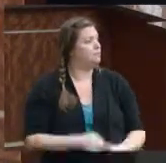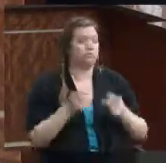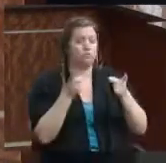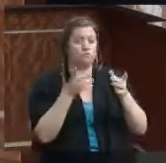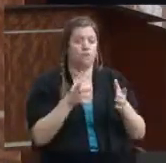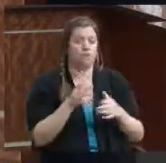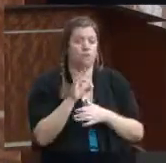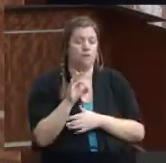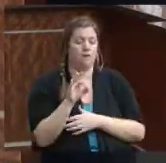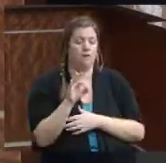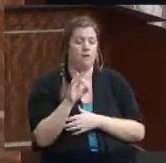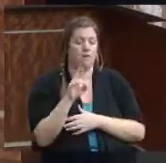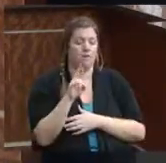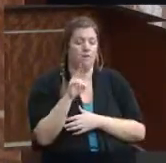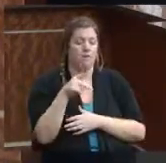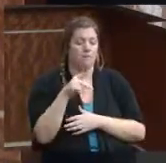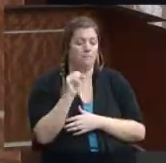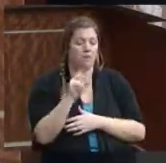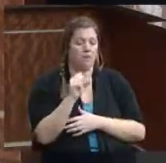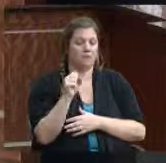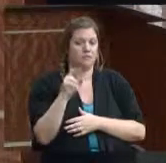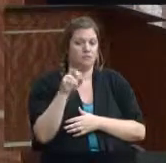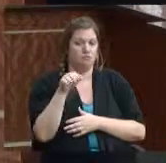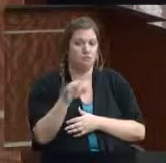of Park and Recs, to come forward and accept this.